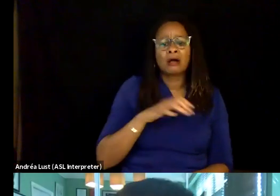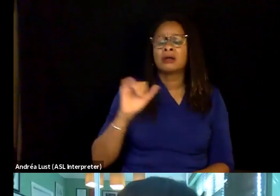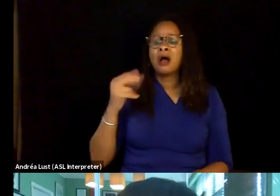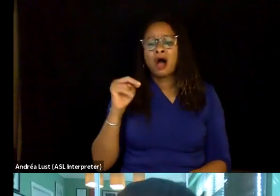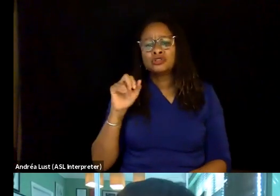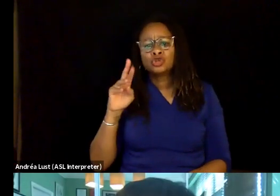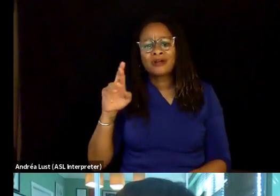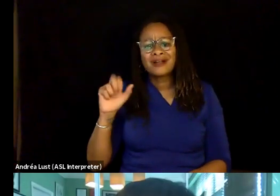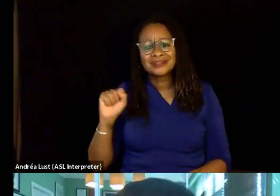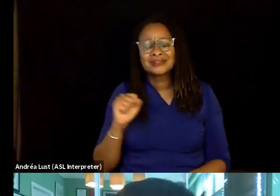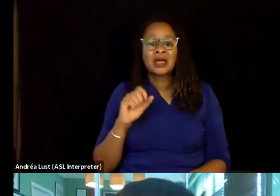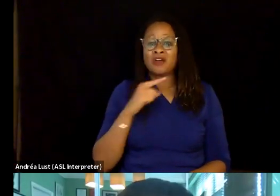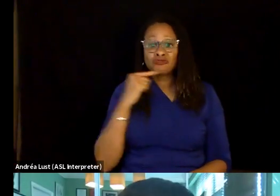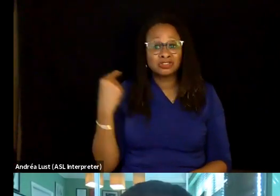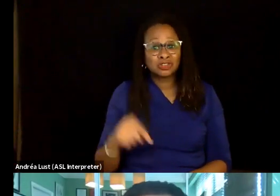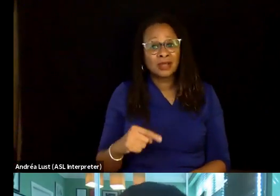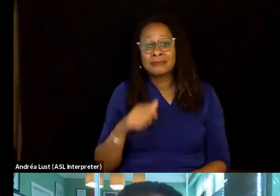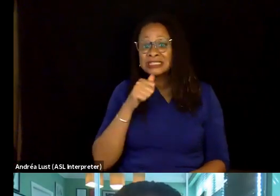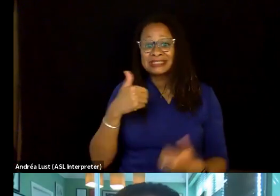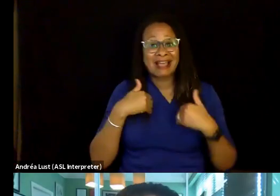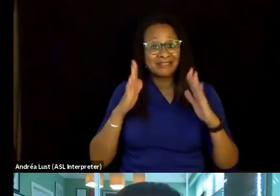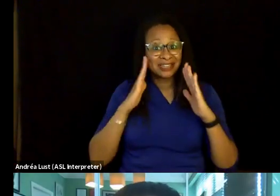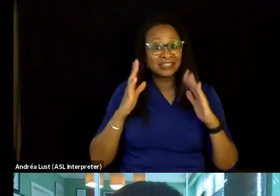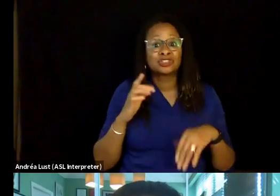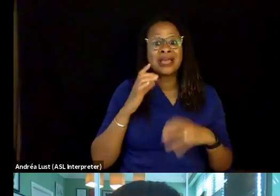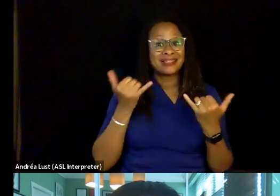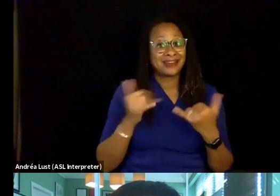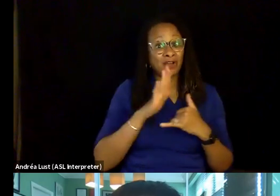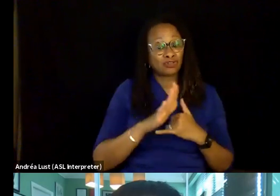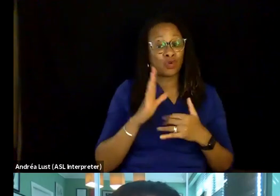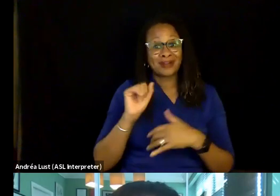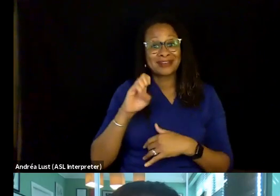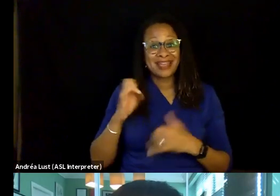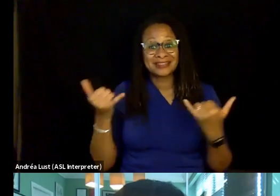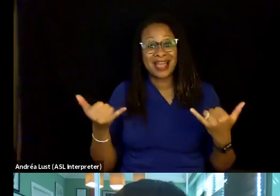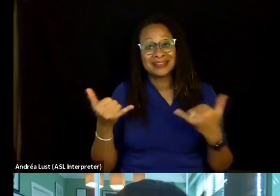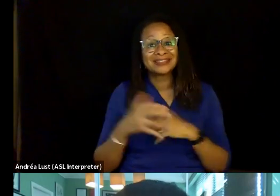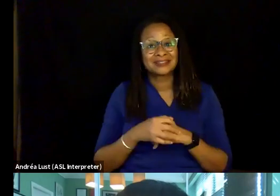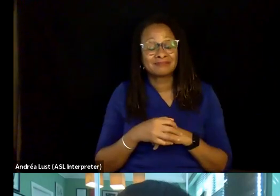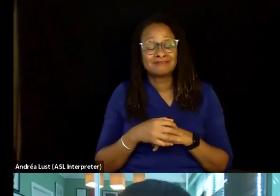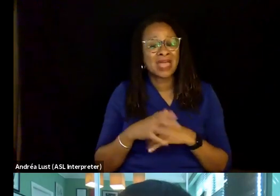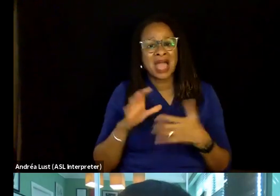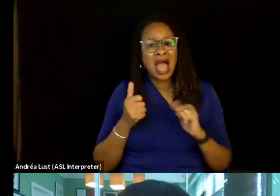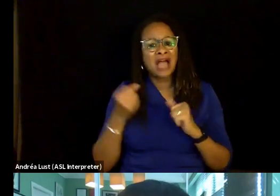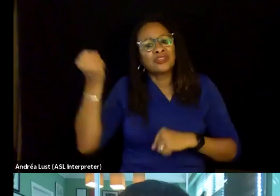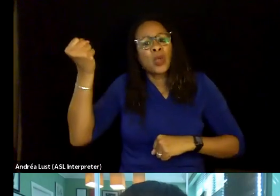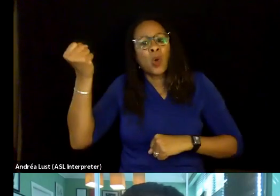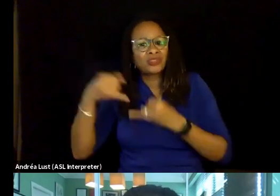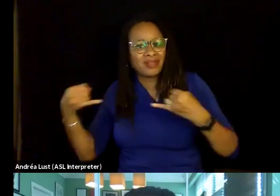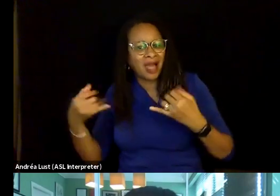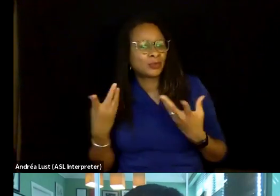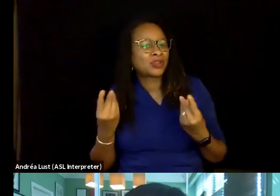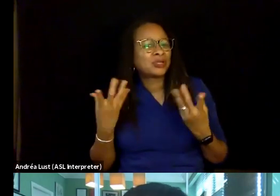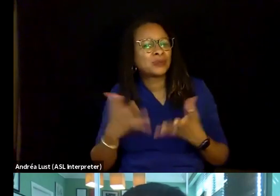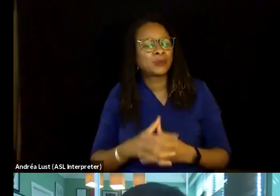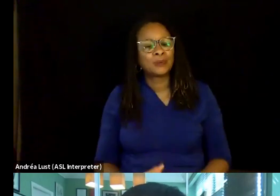have the kind of attention perhaps that now your case has? It's a really... How do they hold the line?